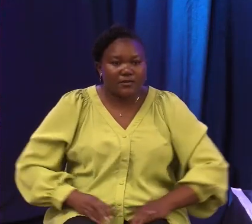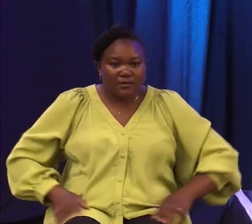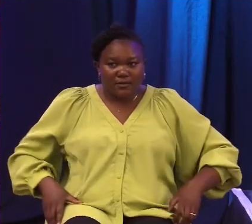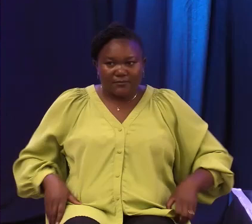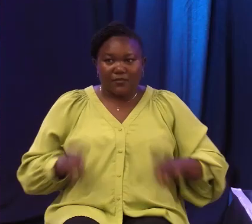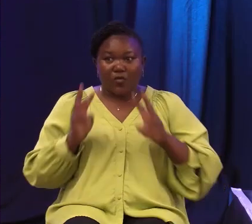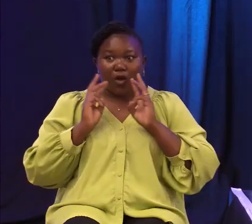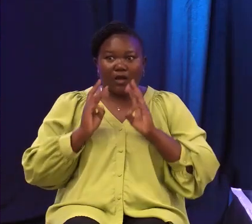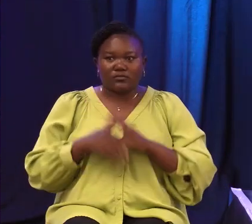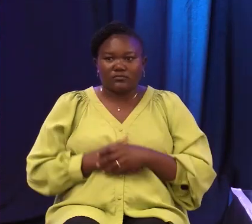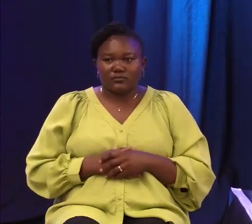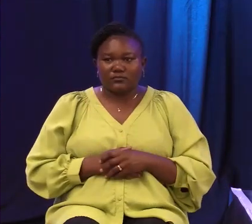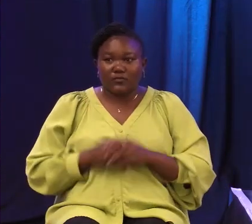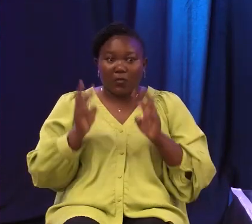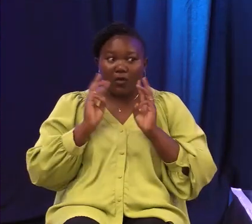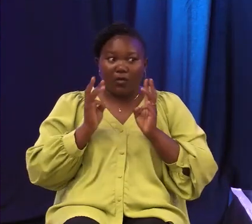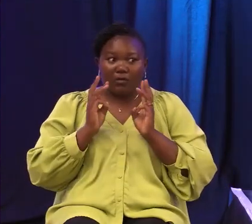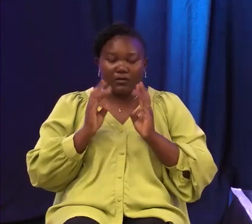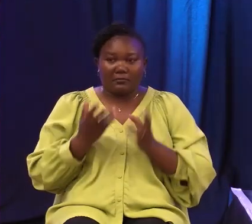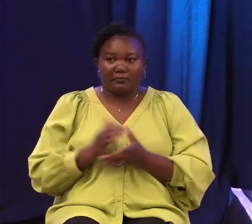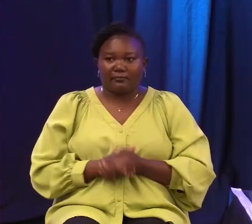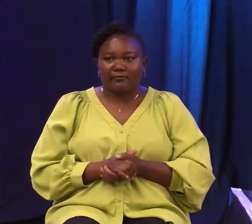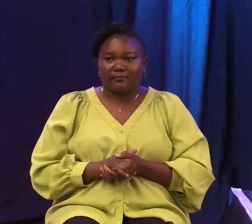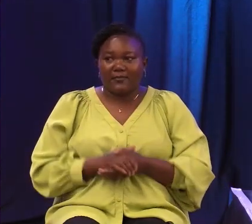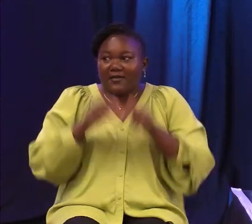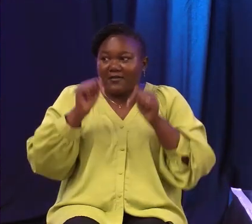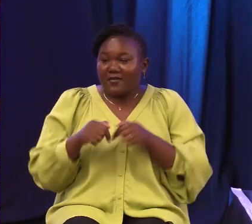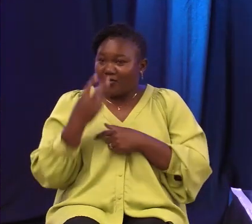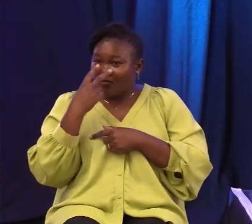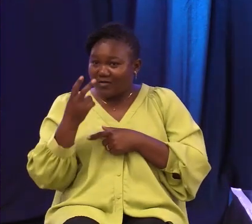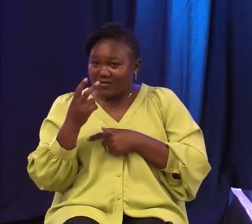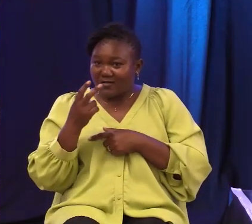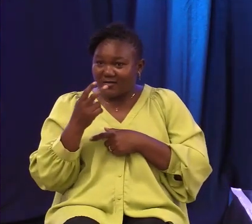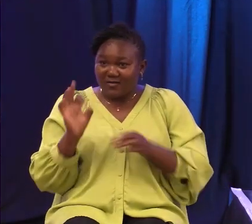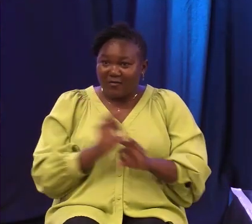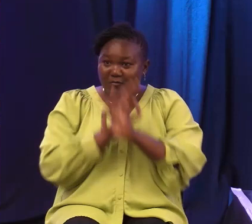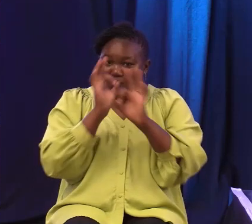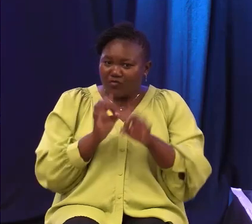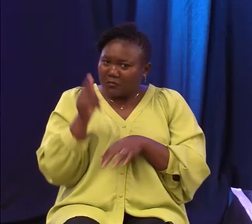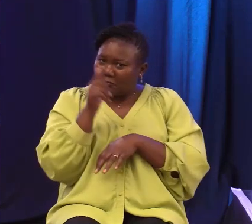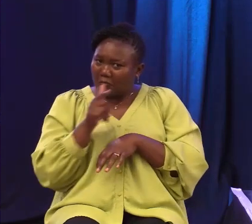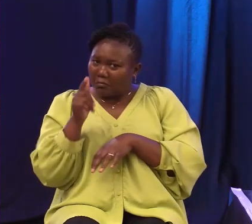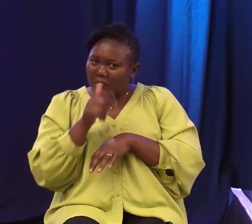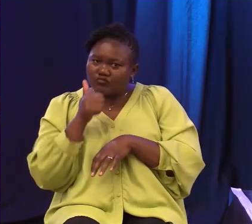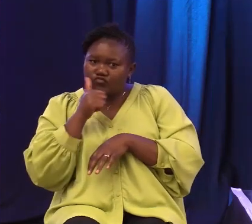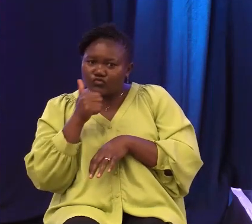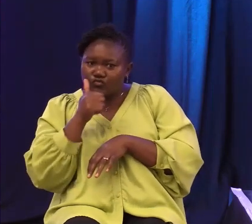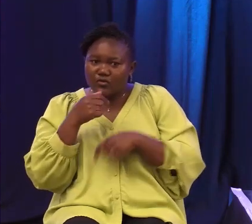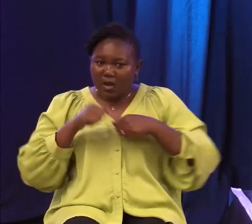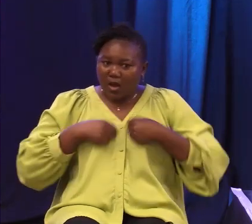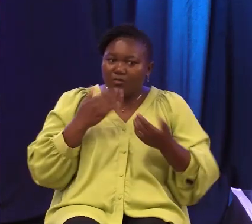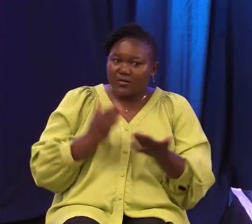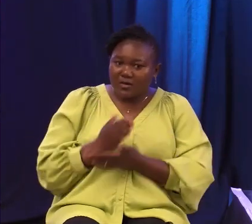Wow. Wow, wow, wow. Just now we saw a beautiful animated video that tells us that our rights are